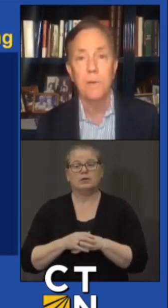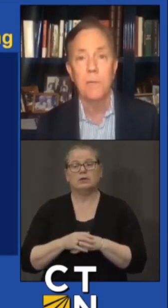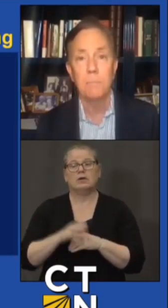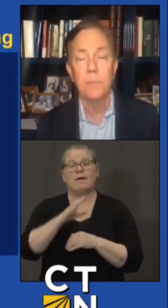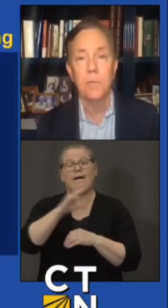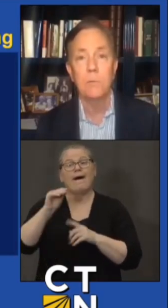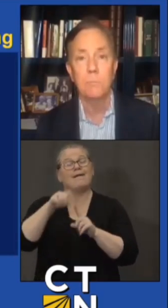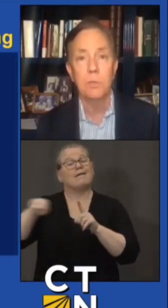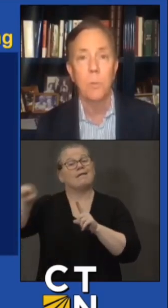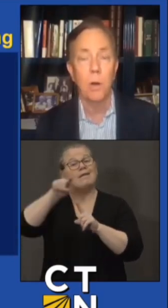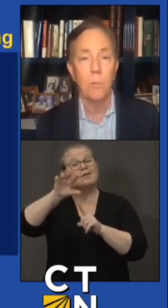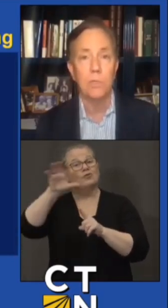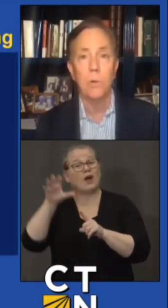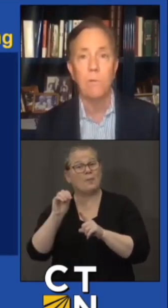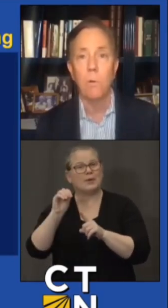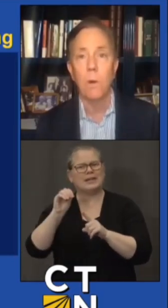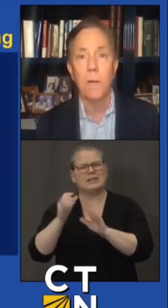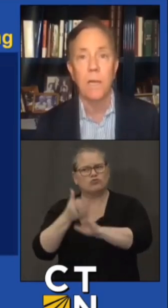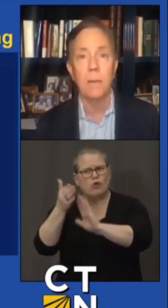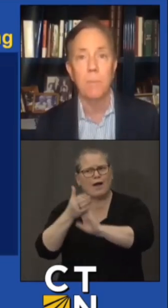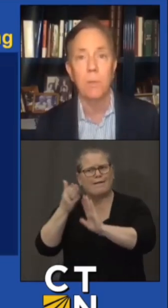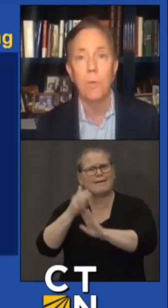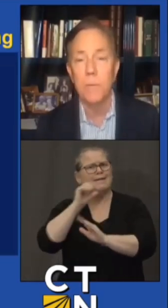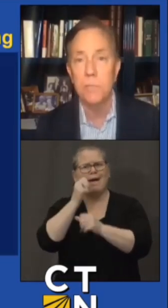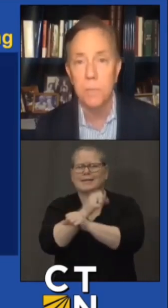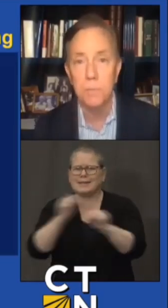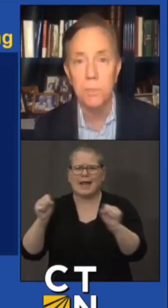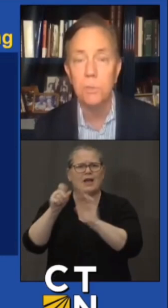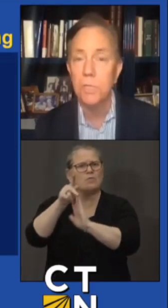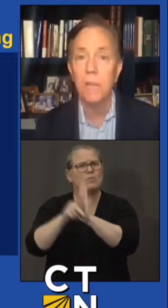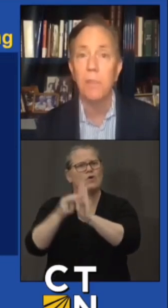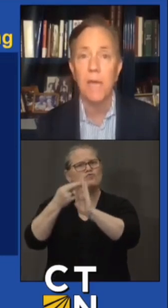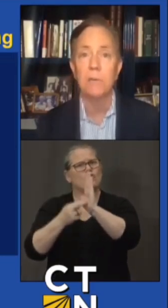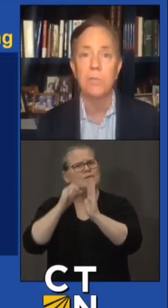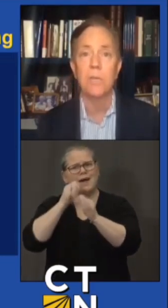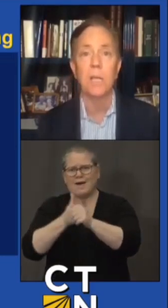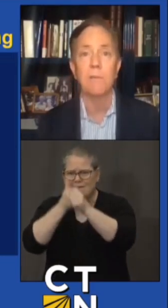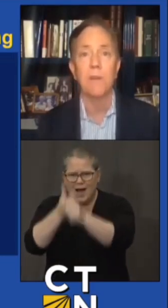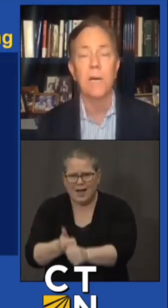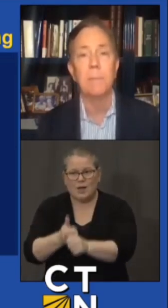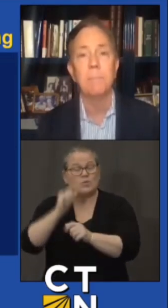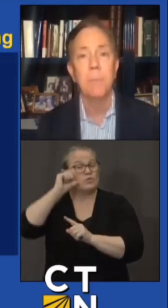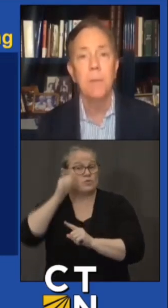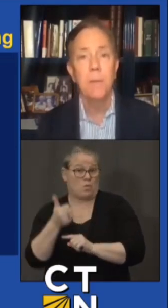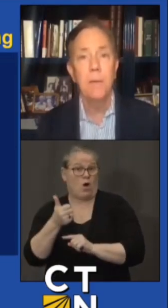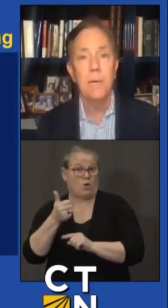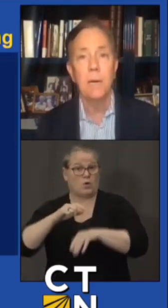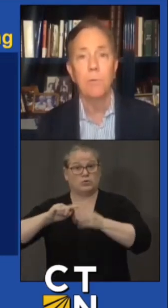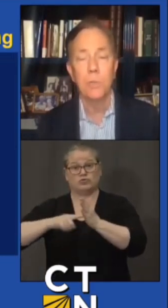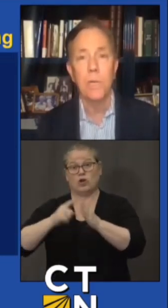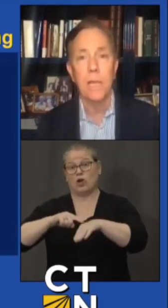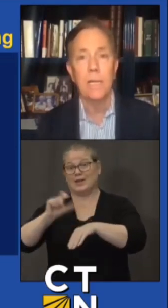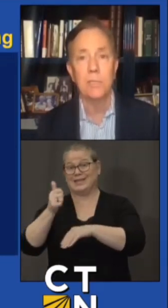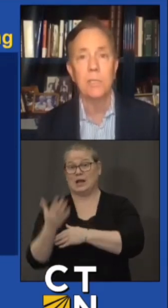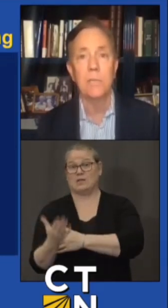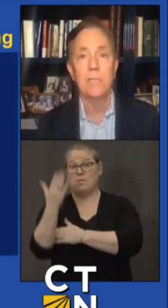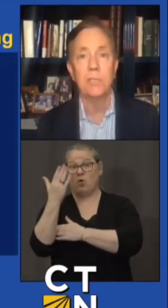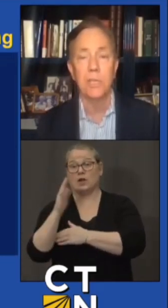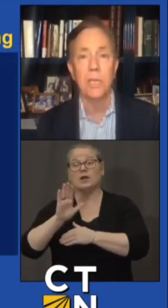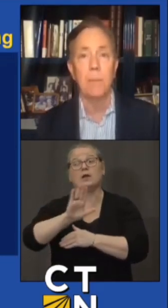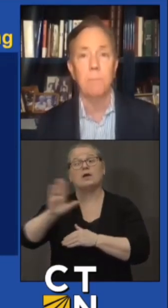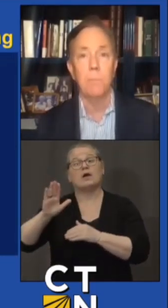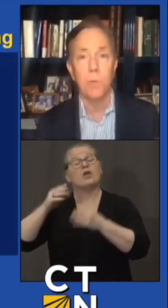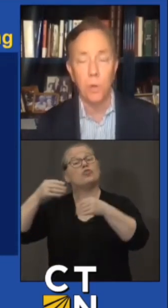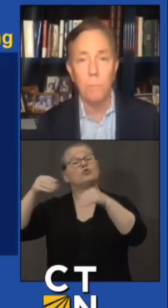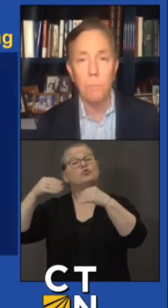of tomorrow at 12:01 a.m., you will be subject to a $10,000 fine. We're doing that not just